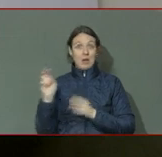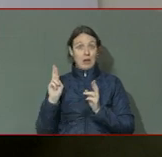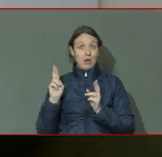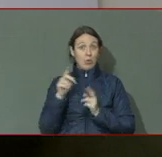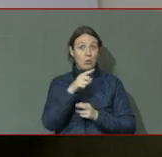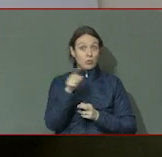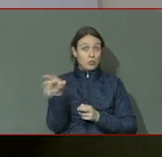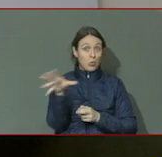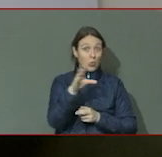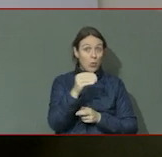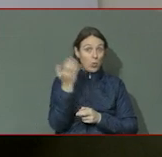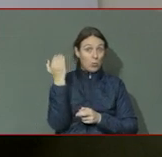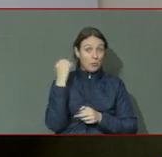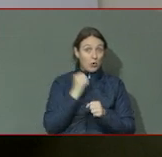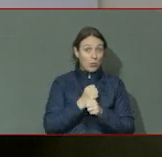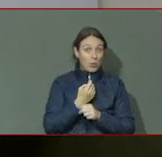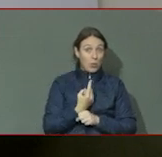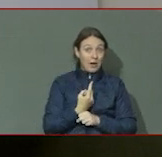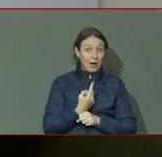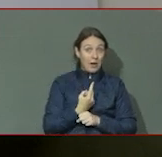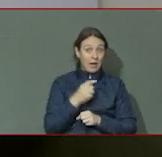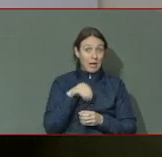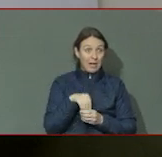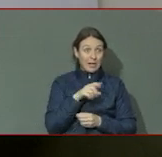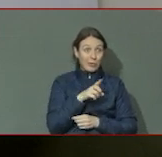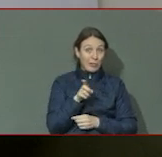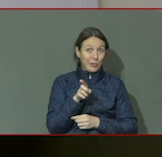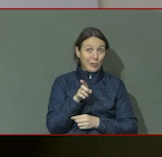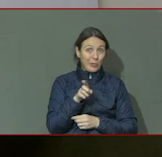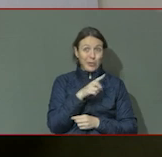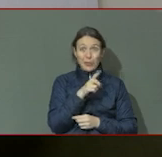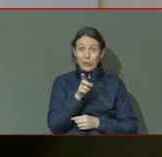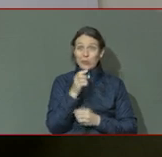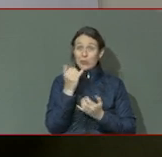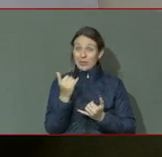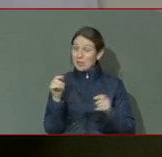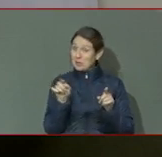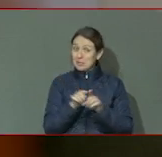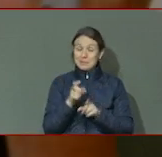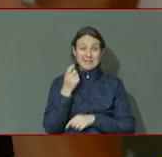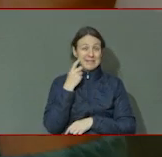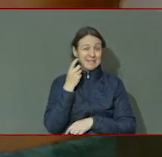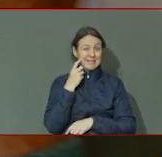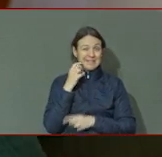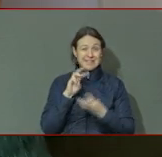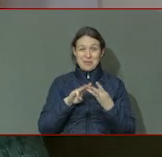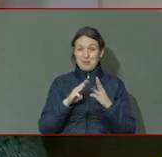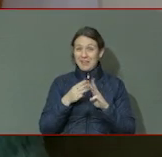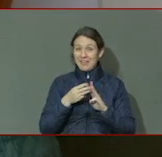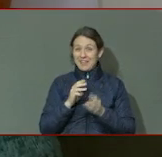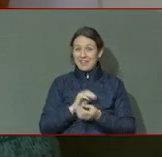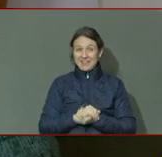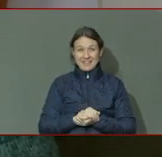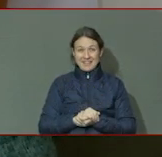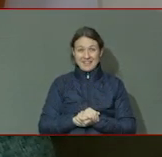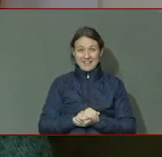all in grade 1. Because now actually you're black in grade 1. Just with a 2 behind it. But do